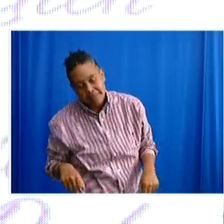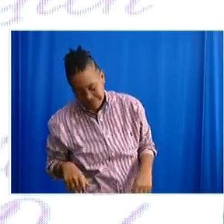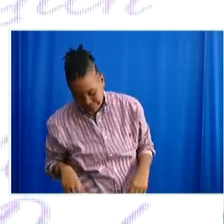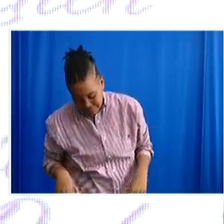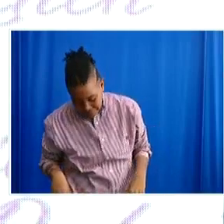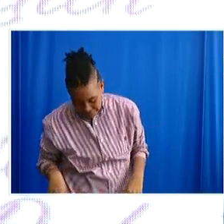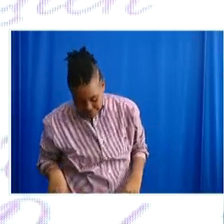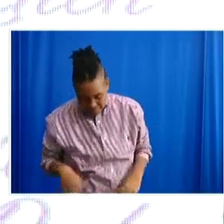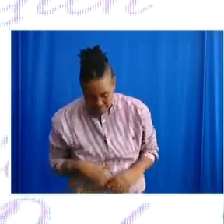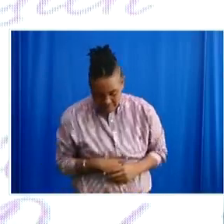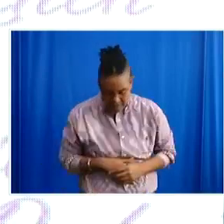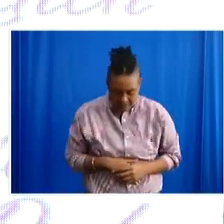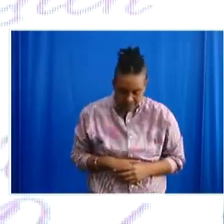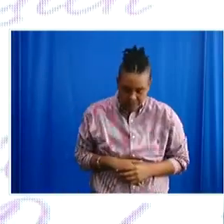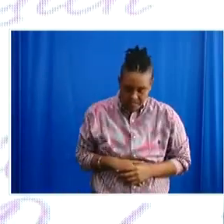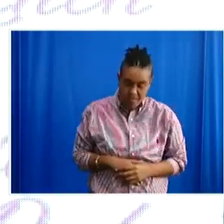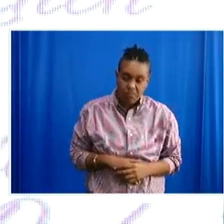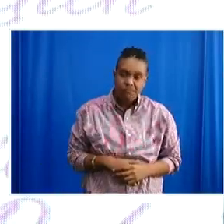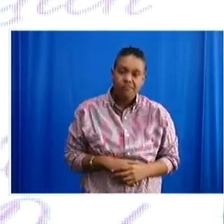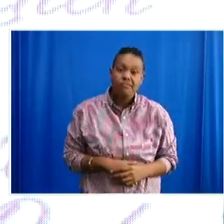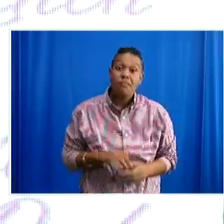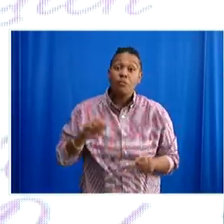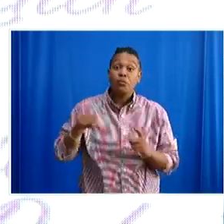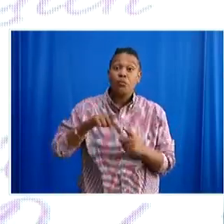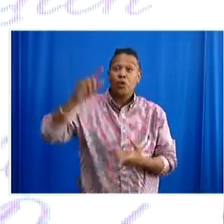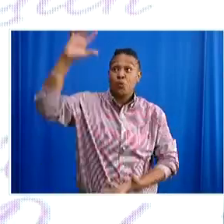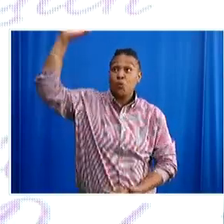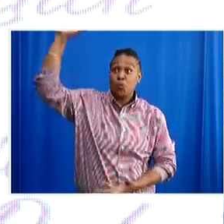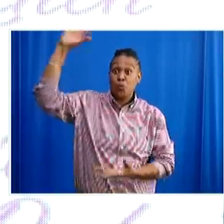Now, when you put the package together,